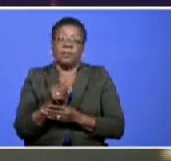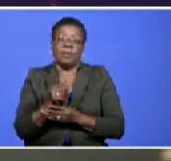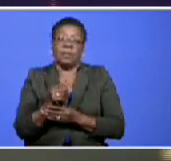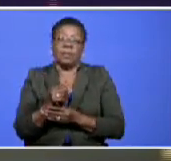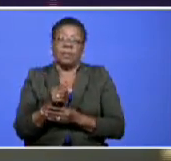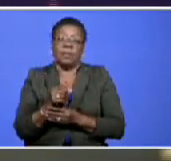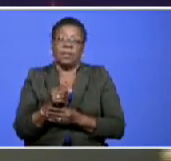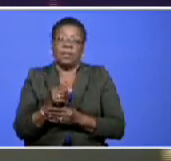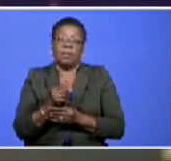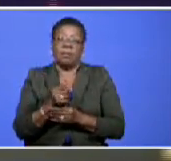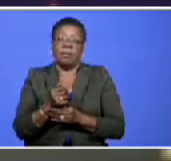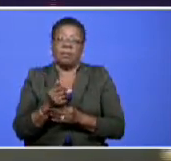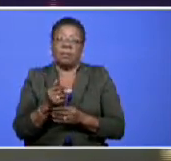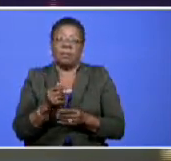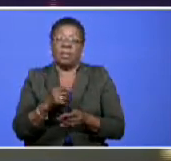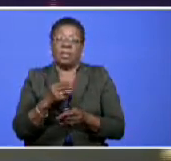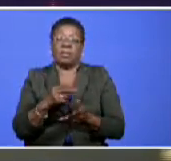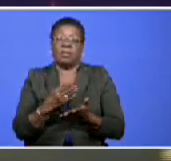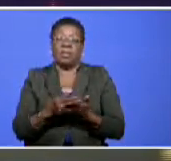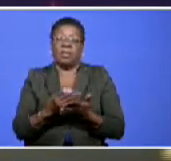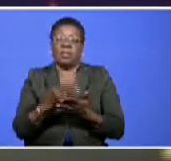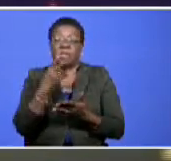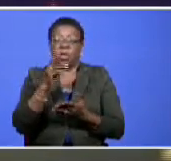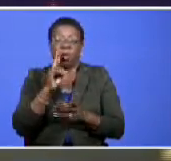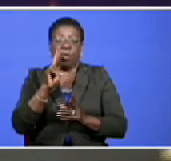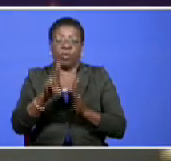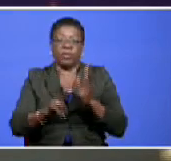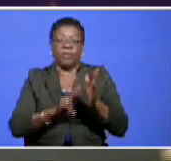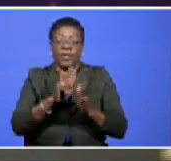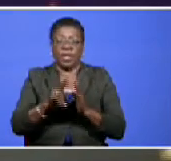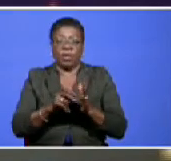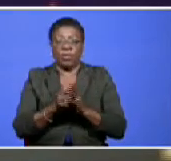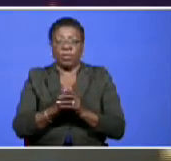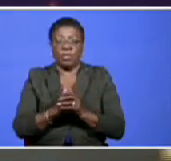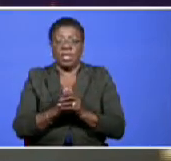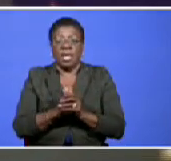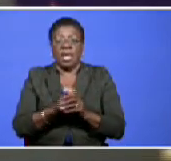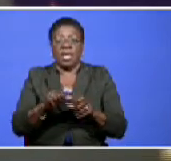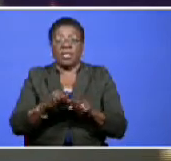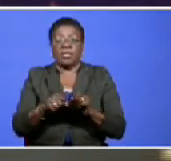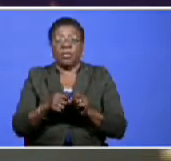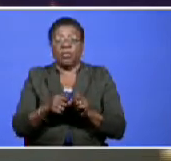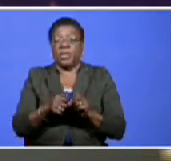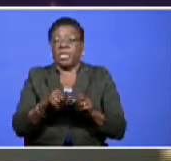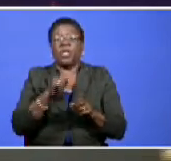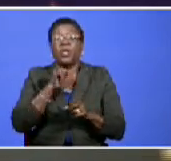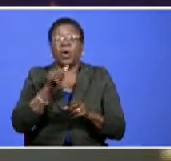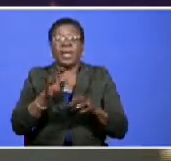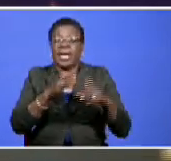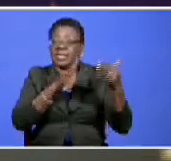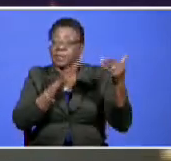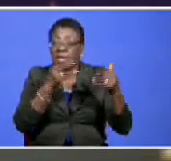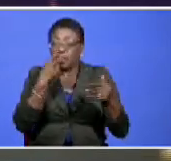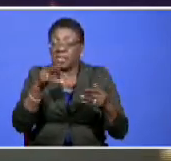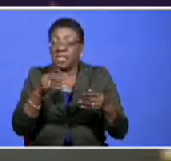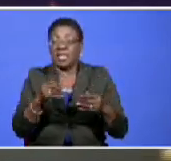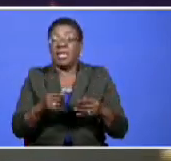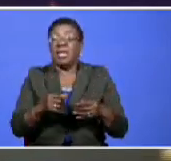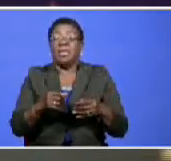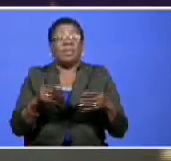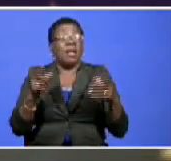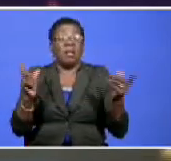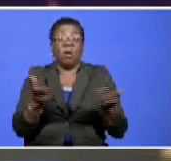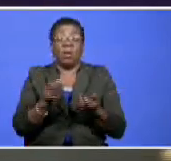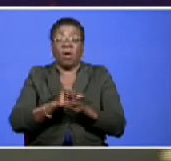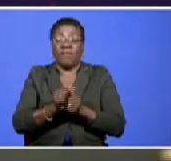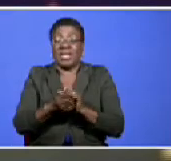It's gut-wrenching to look at those videos and stuff. Like, it almost is surreal because you don't expect to see the level of devastation and